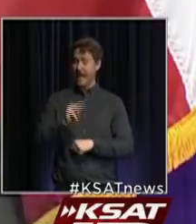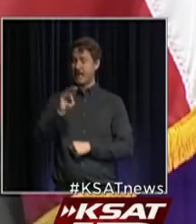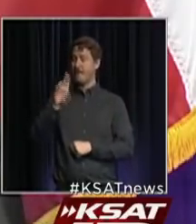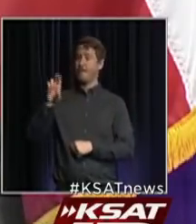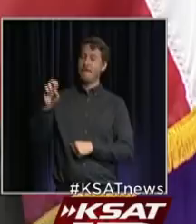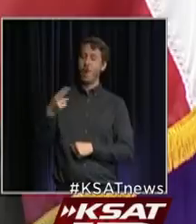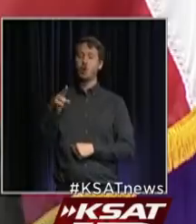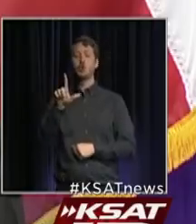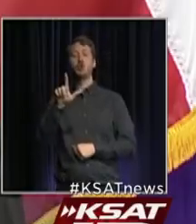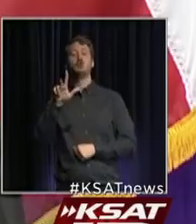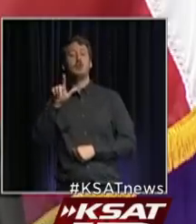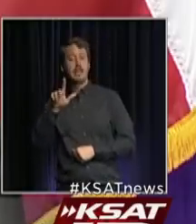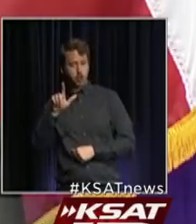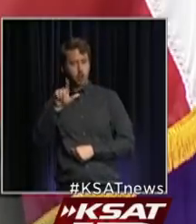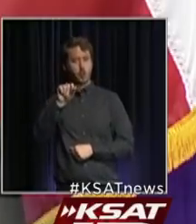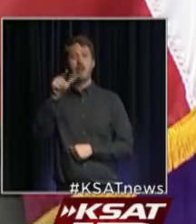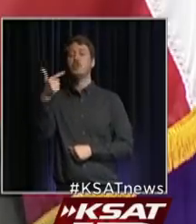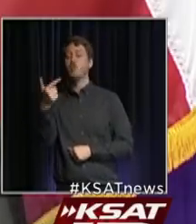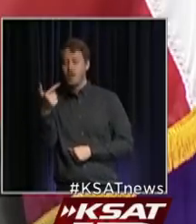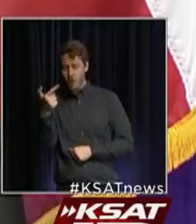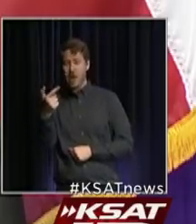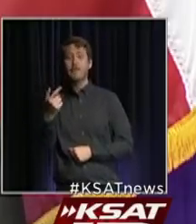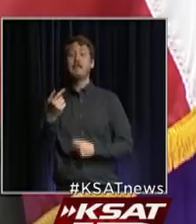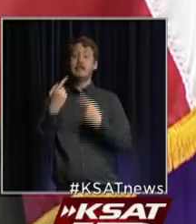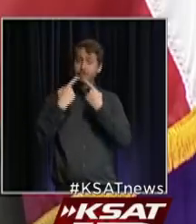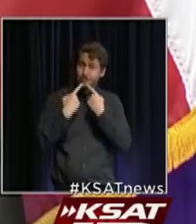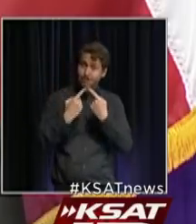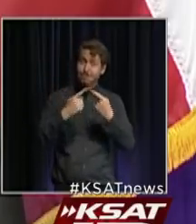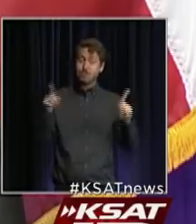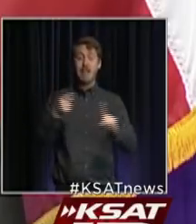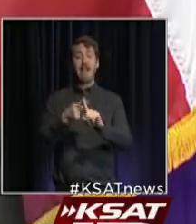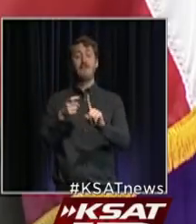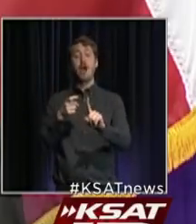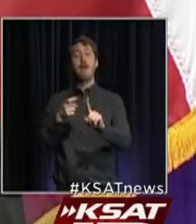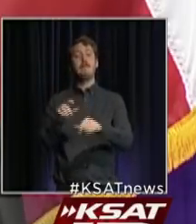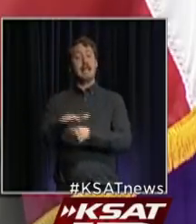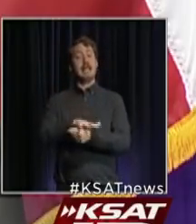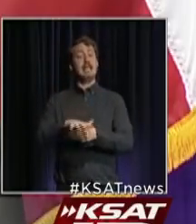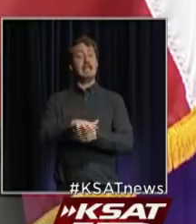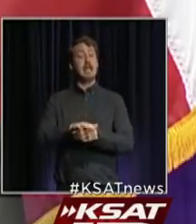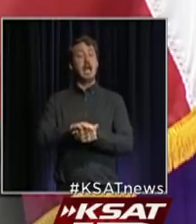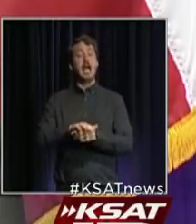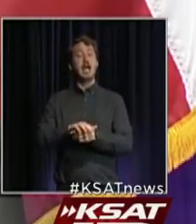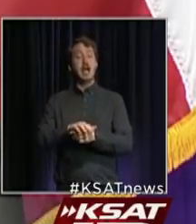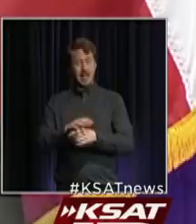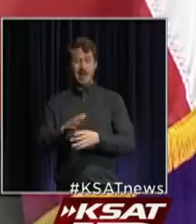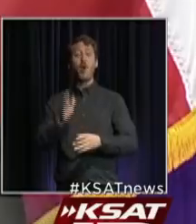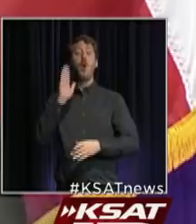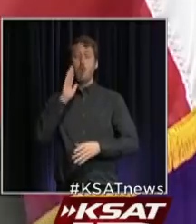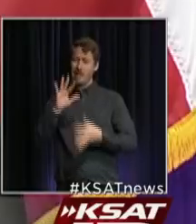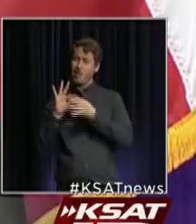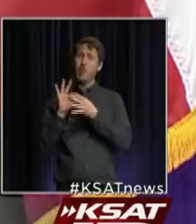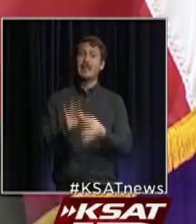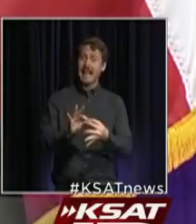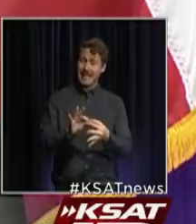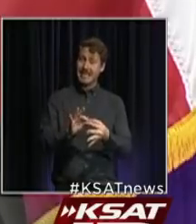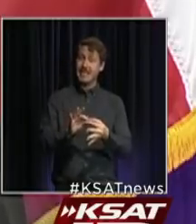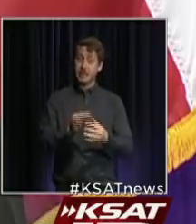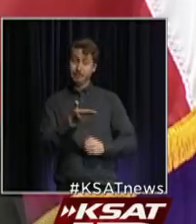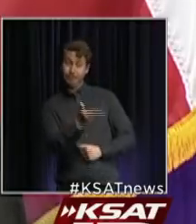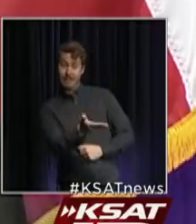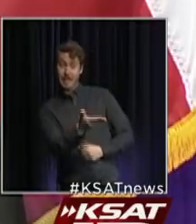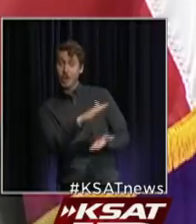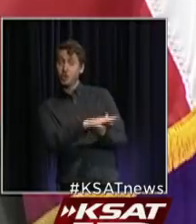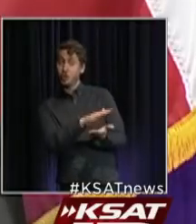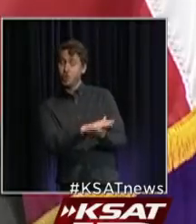2021, all health directives issued by the Bexar County Public Health Authority related to school systems are now withdrawn, and we will no